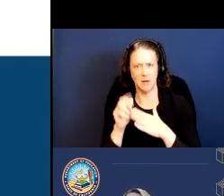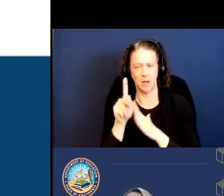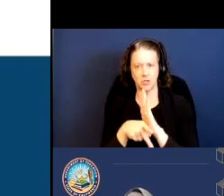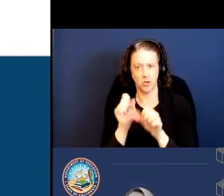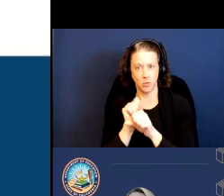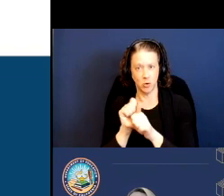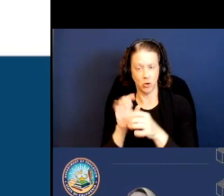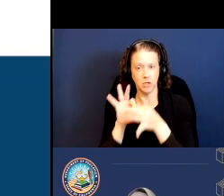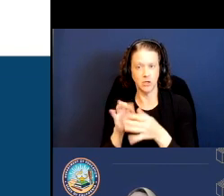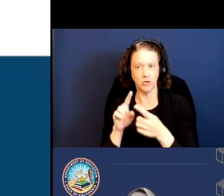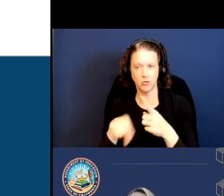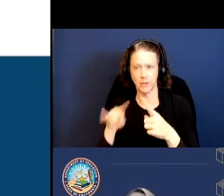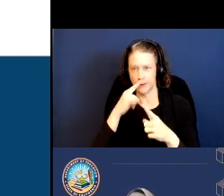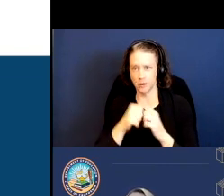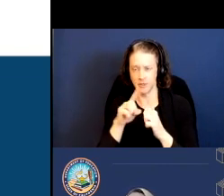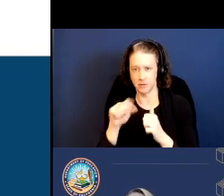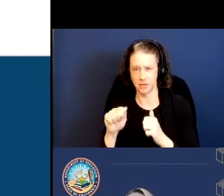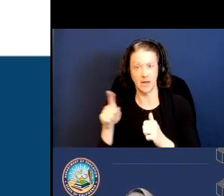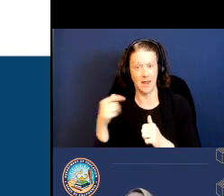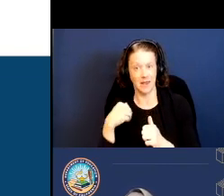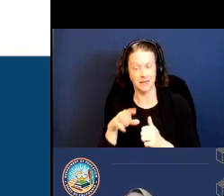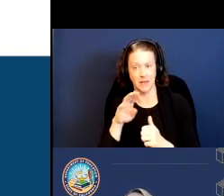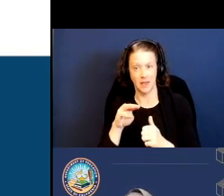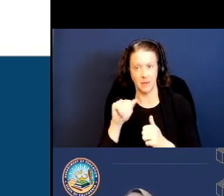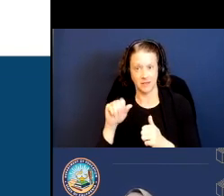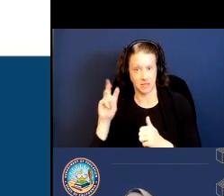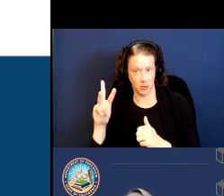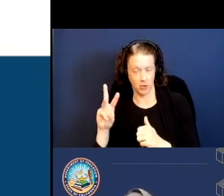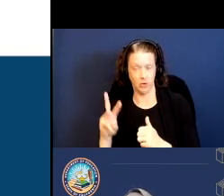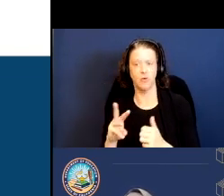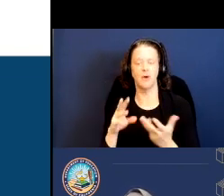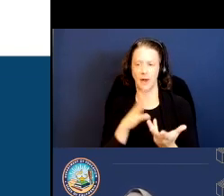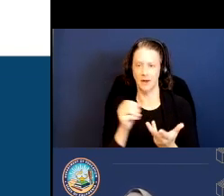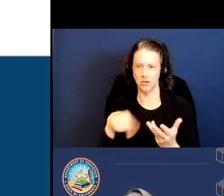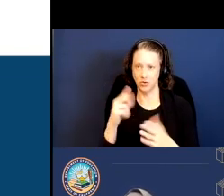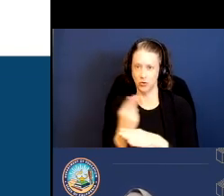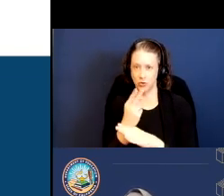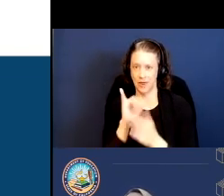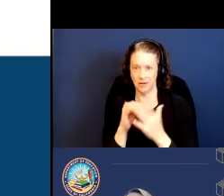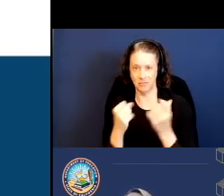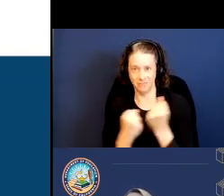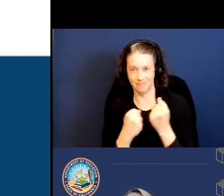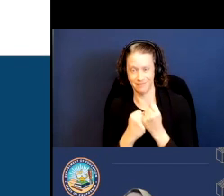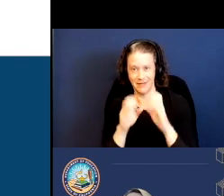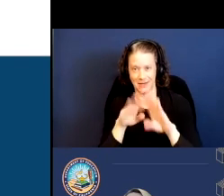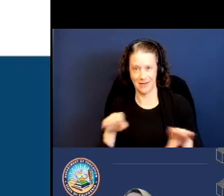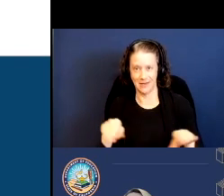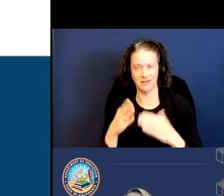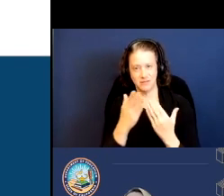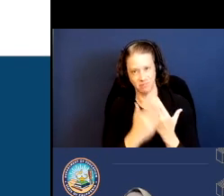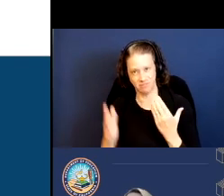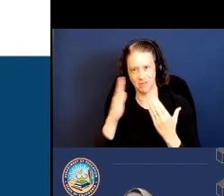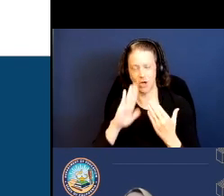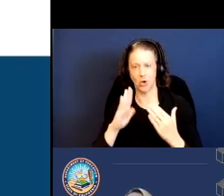has a master's degree in social work and has used it to support children throughout her career, especially with issues of mental health